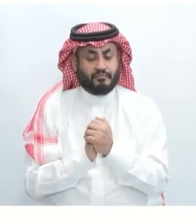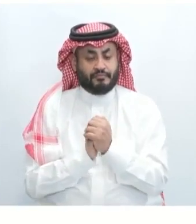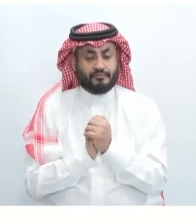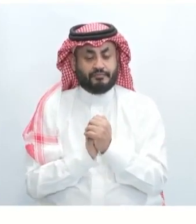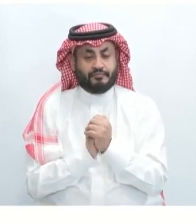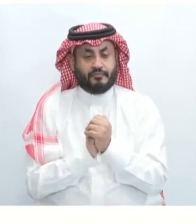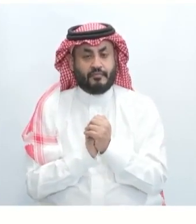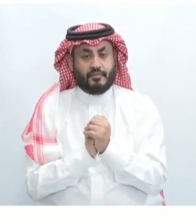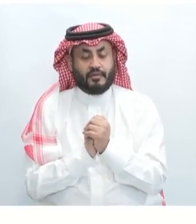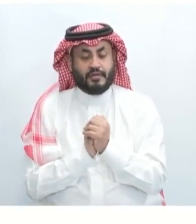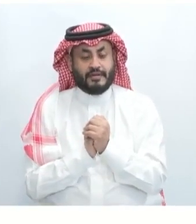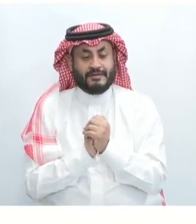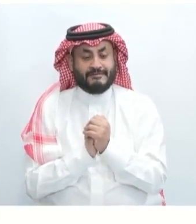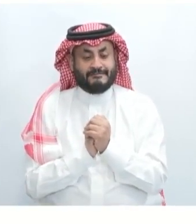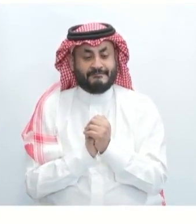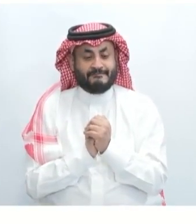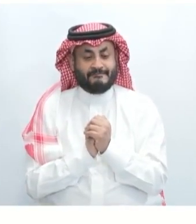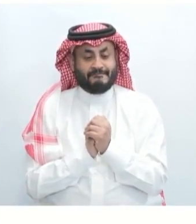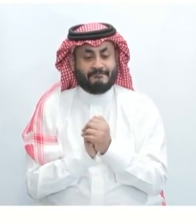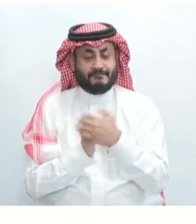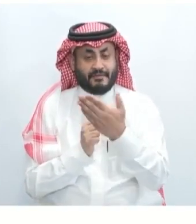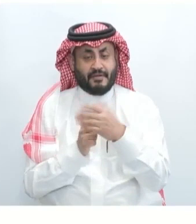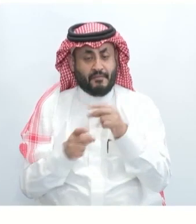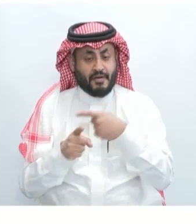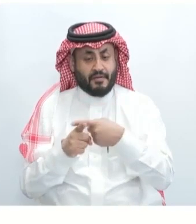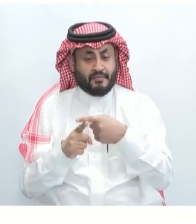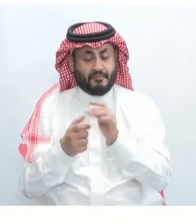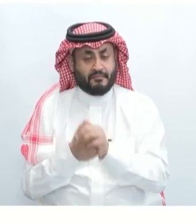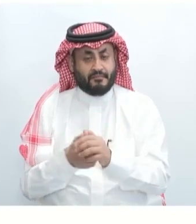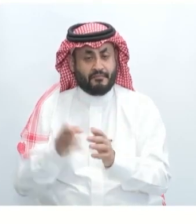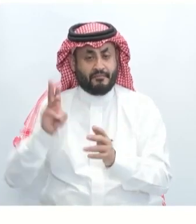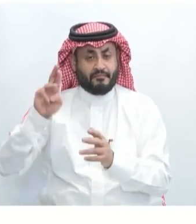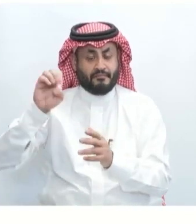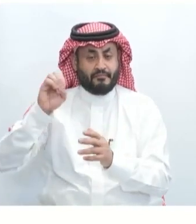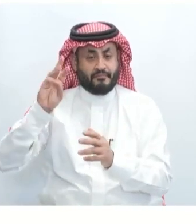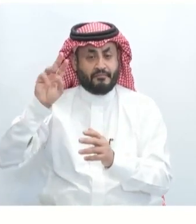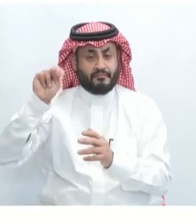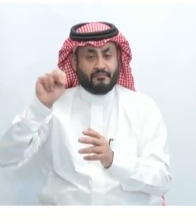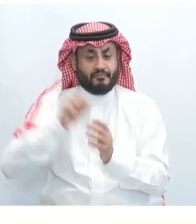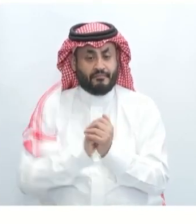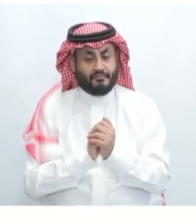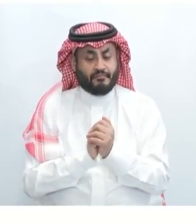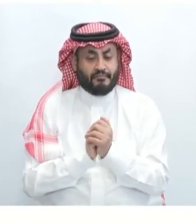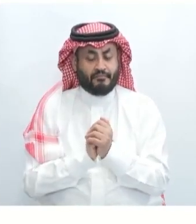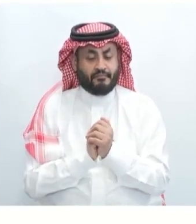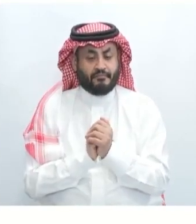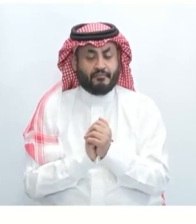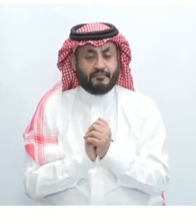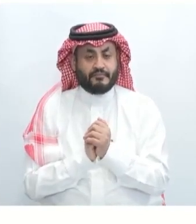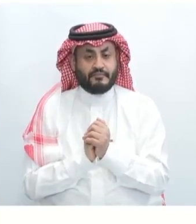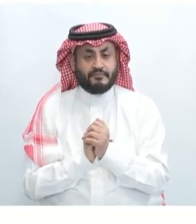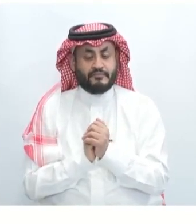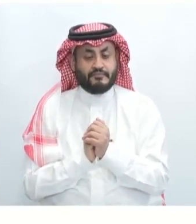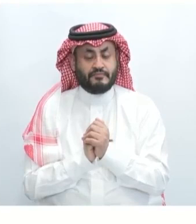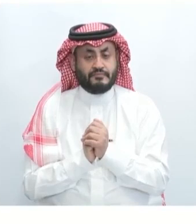Yes, excellent. So this is the yellow. Excellent. Are they brown? What does it mean, brown? This is a brown. Excellent.